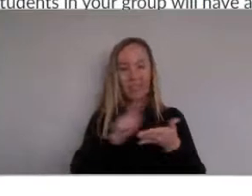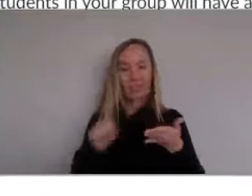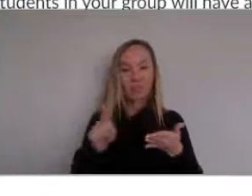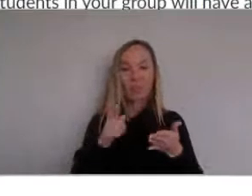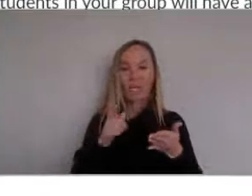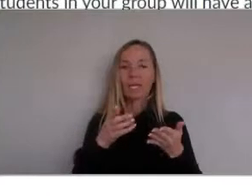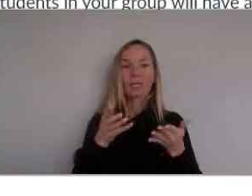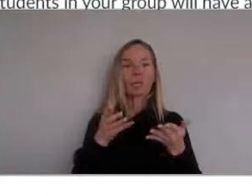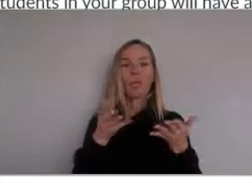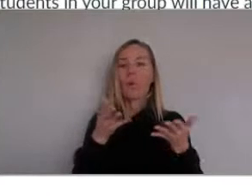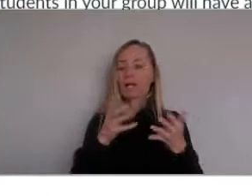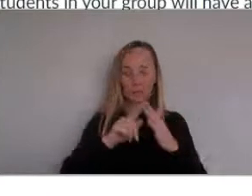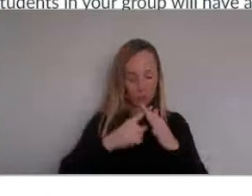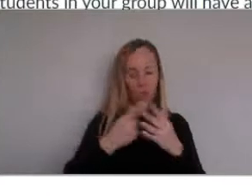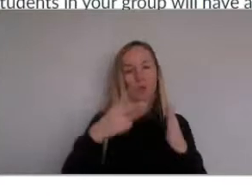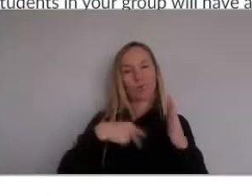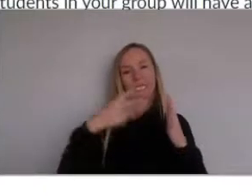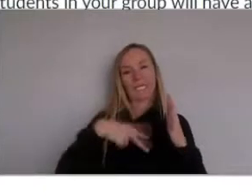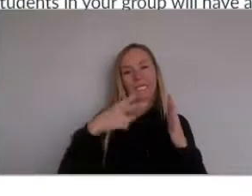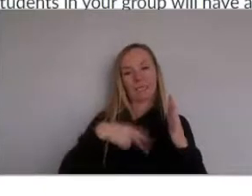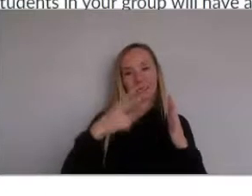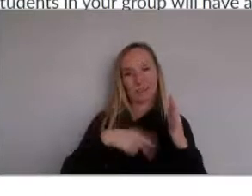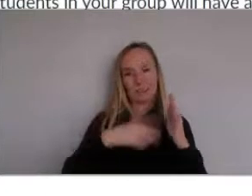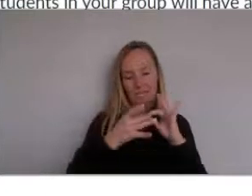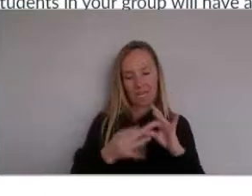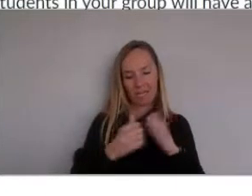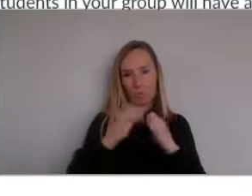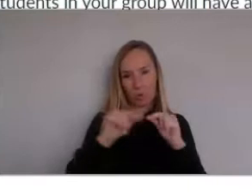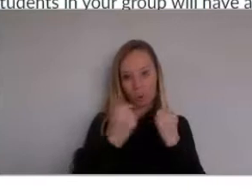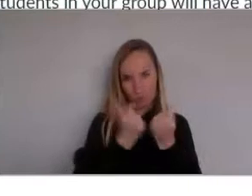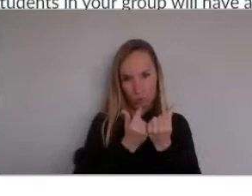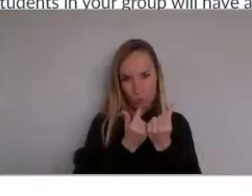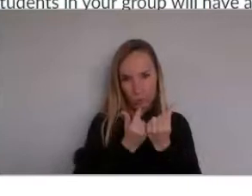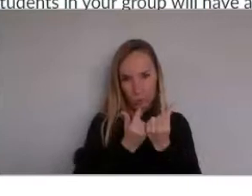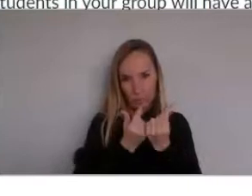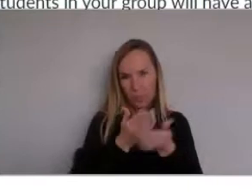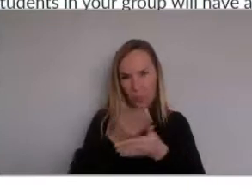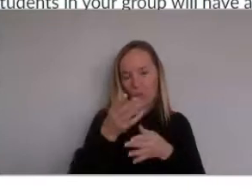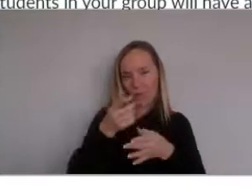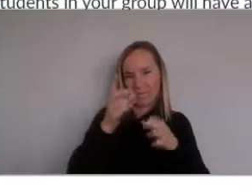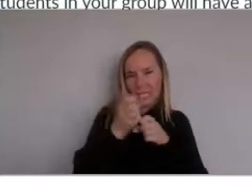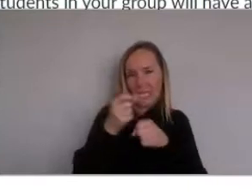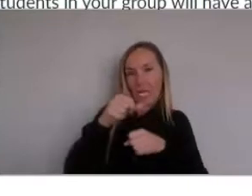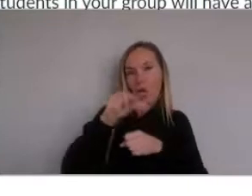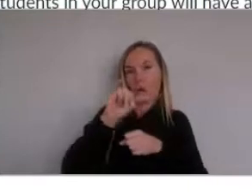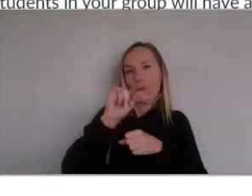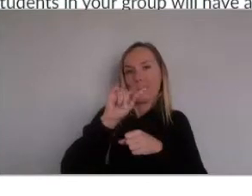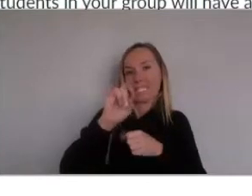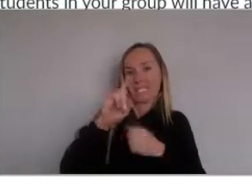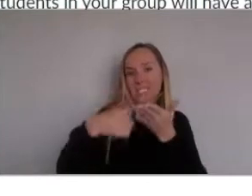thing is to start reading, connect with your group through getting acquainted, discussion